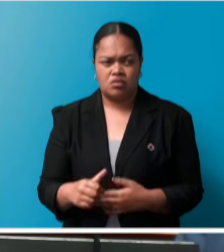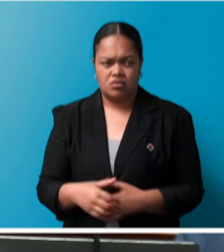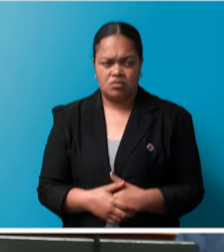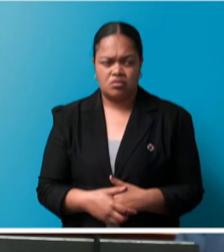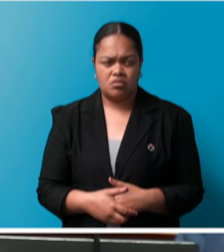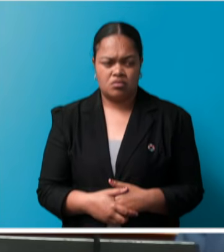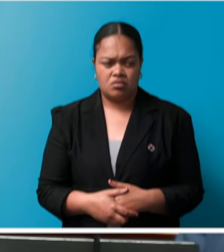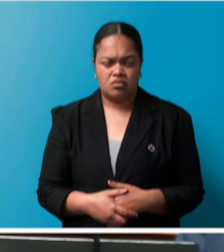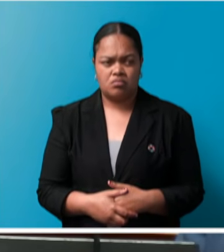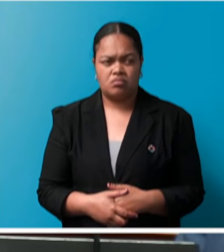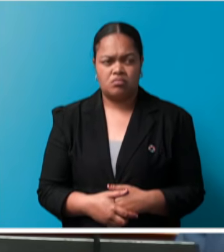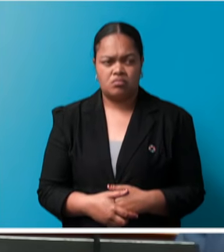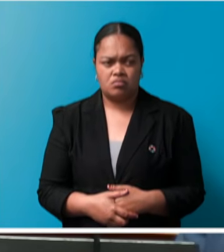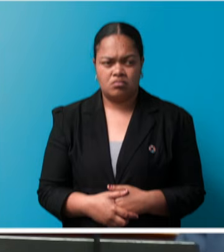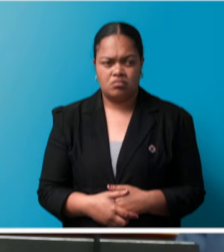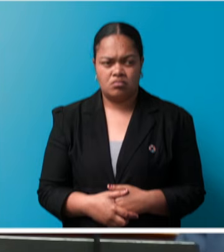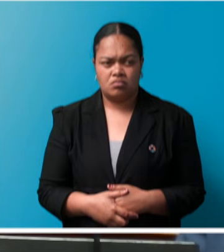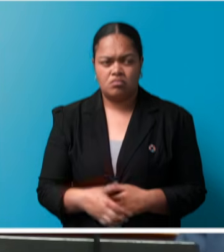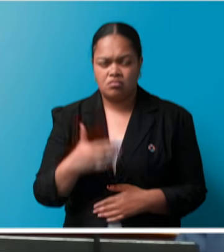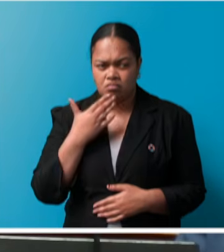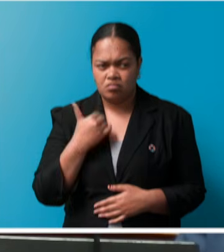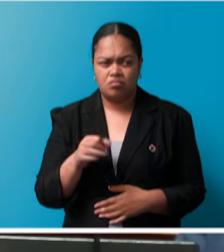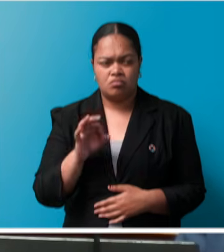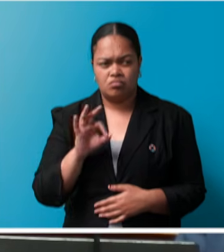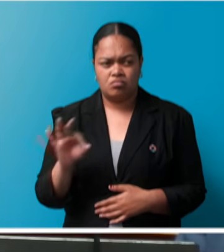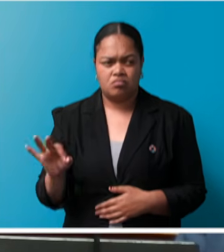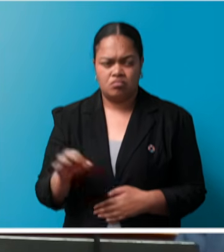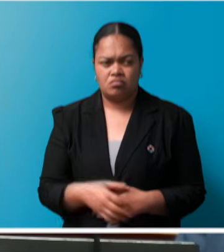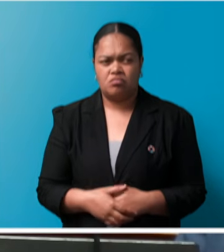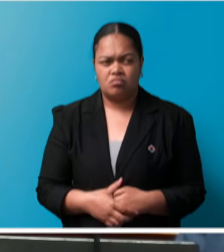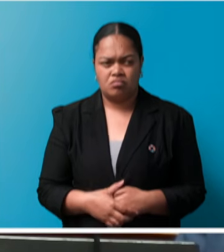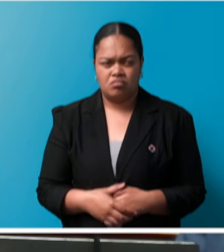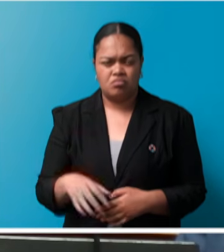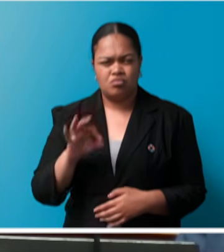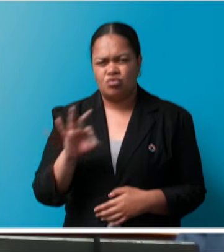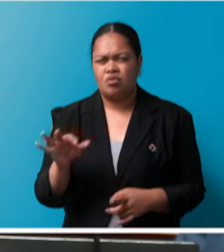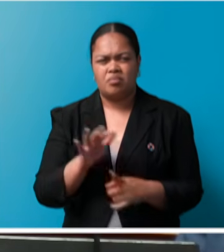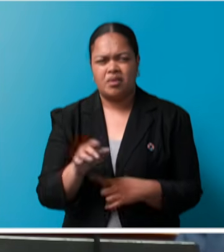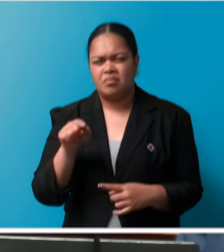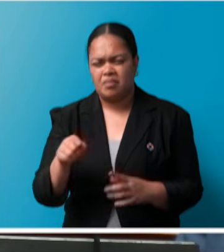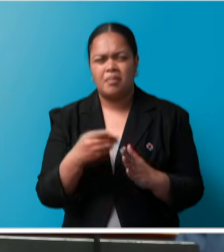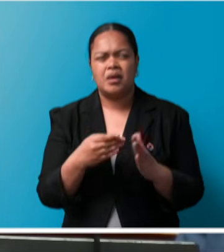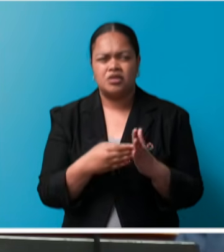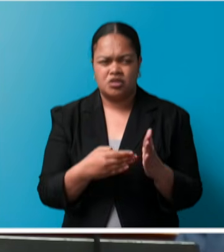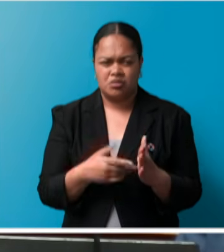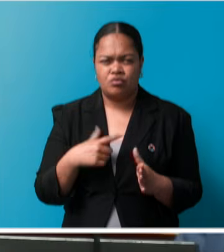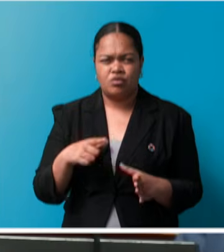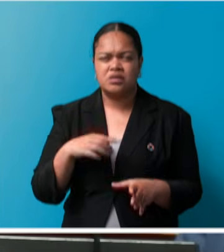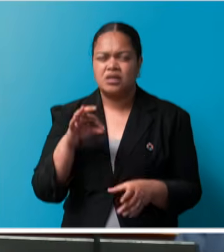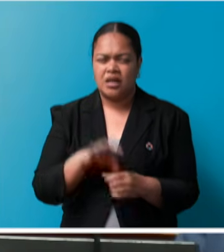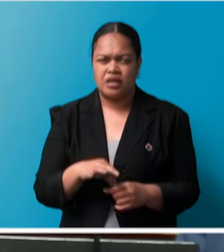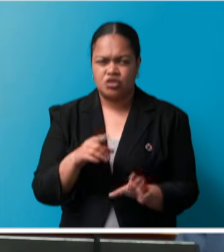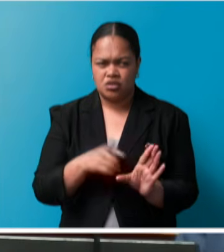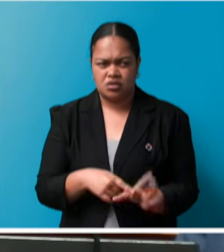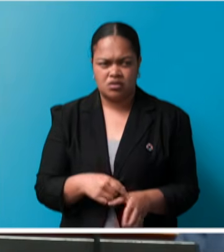members. Please, don't try to criticize this budget because it's an election year.